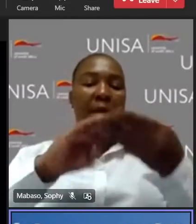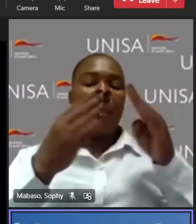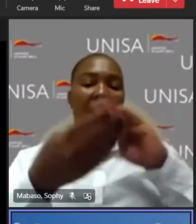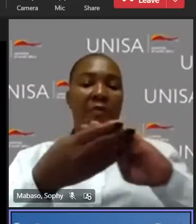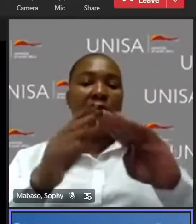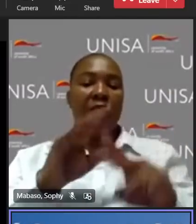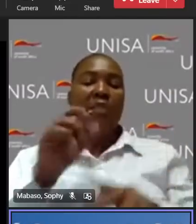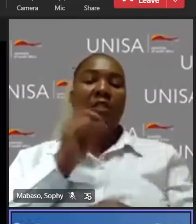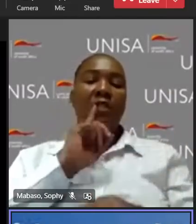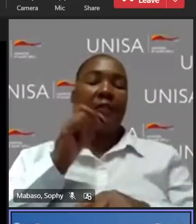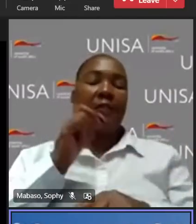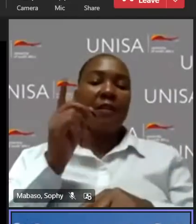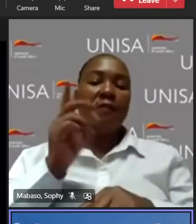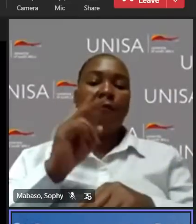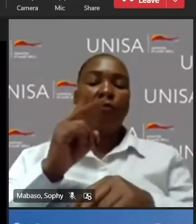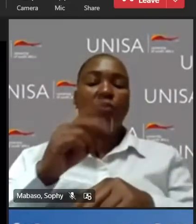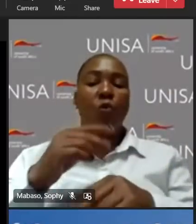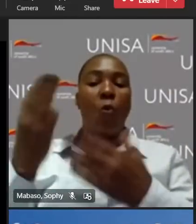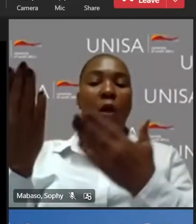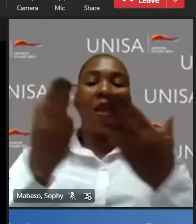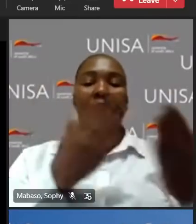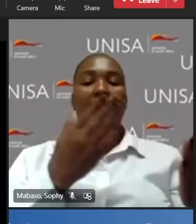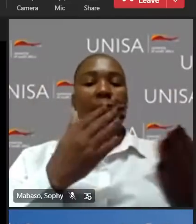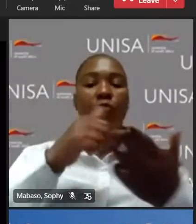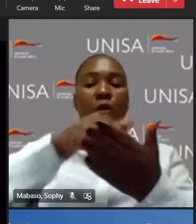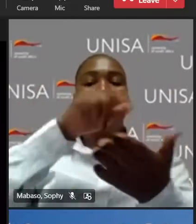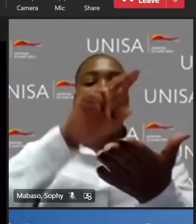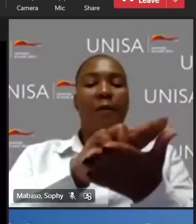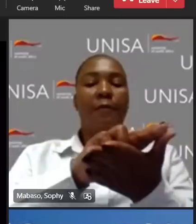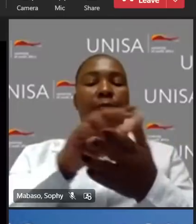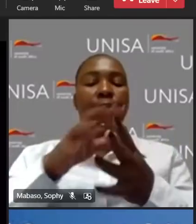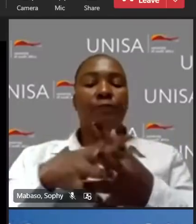are also welcome to apply.